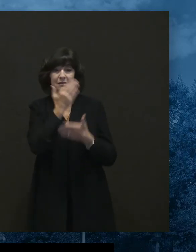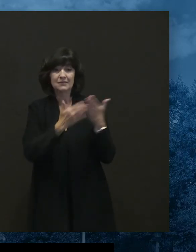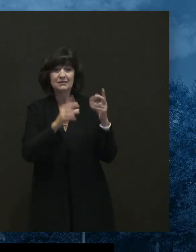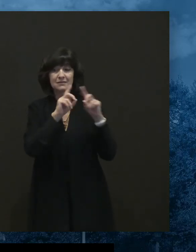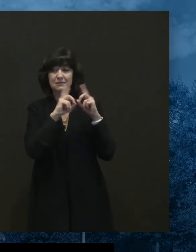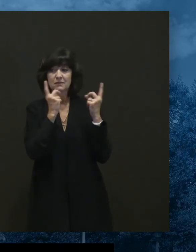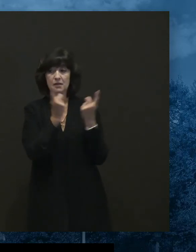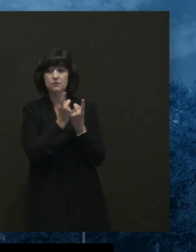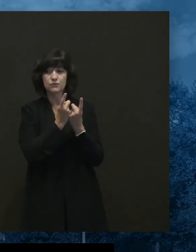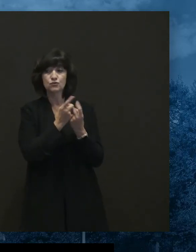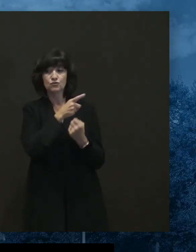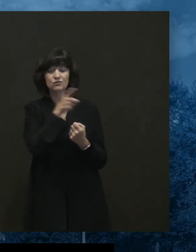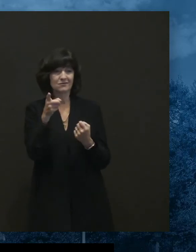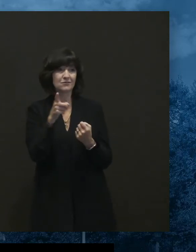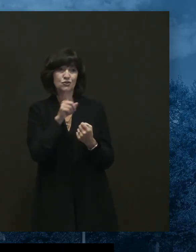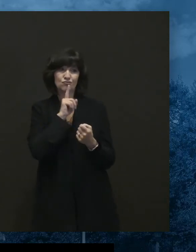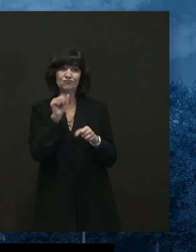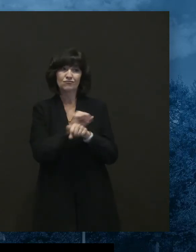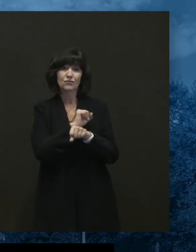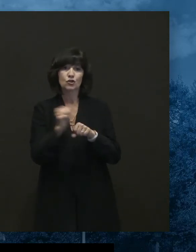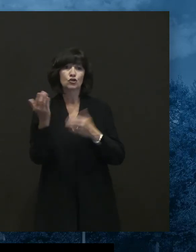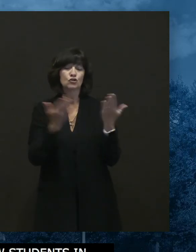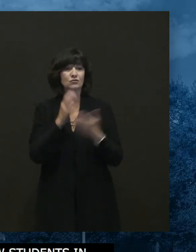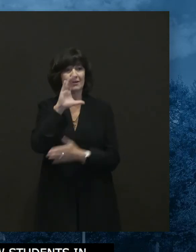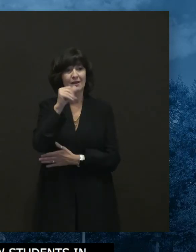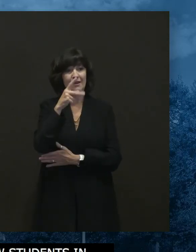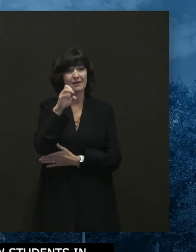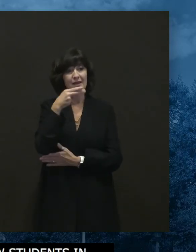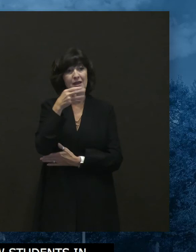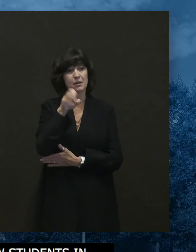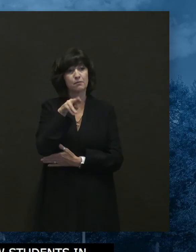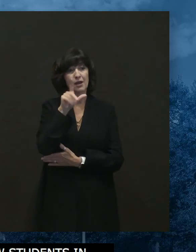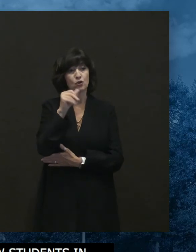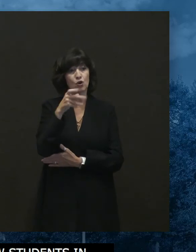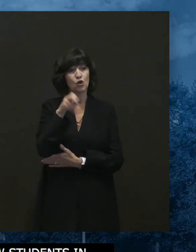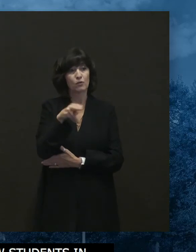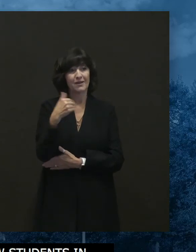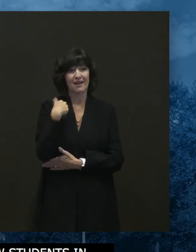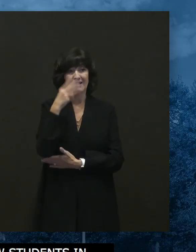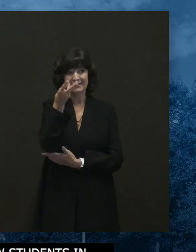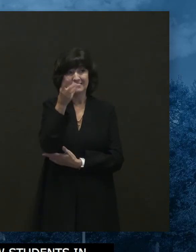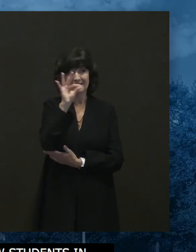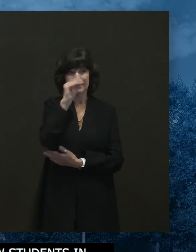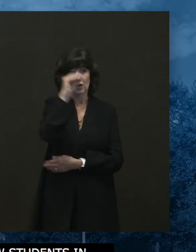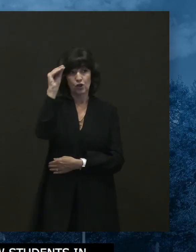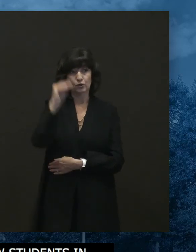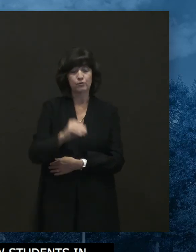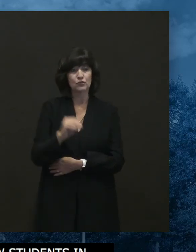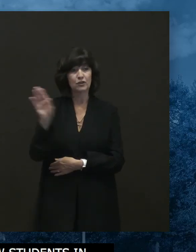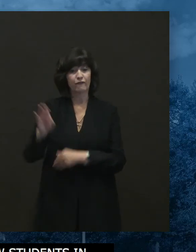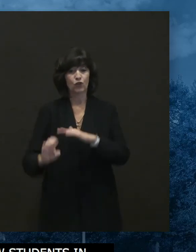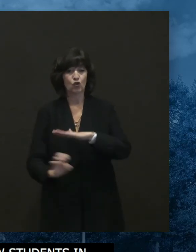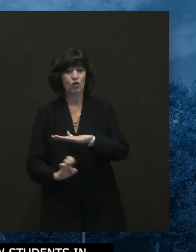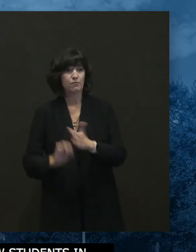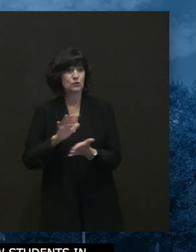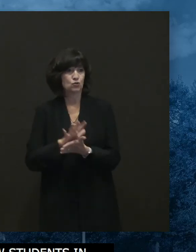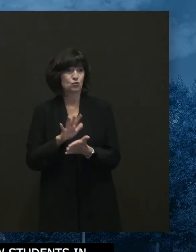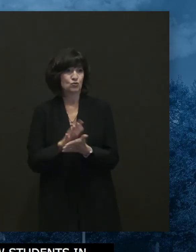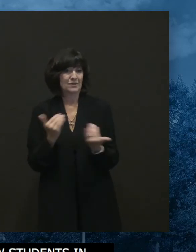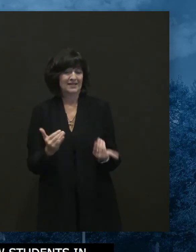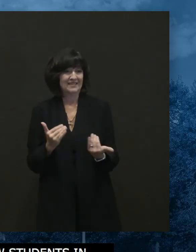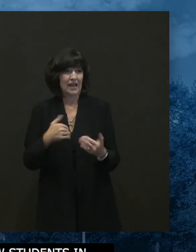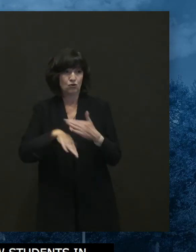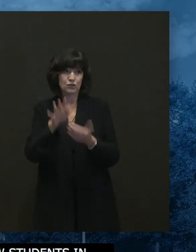really serving a lot of students. Cape and Lopin, for example, has 69% of its elementary students in school every